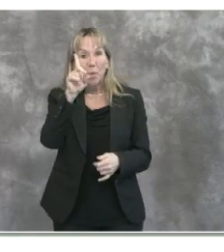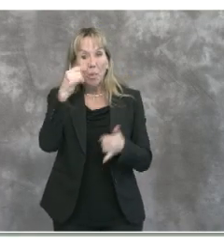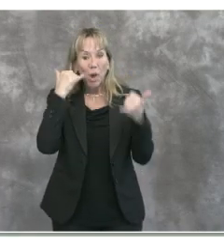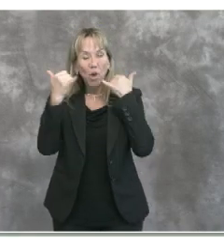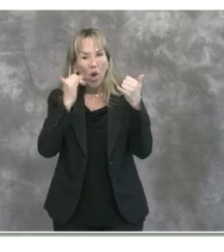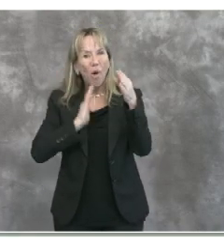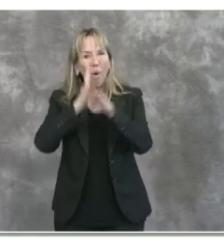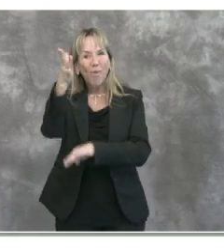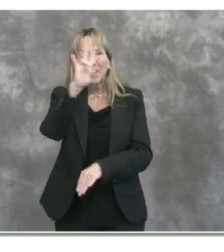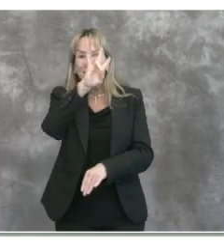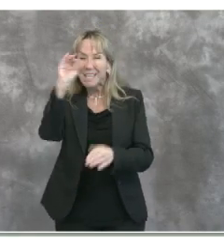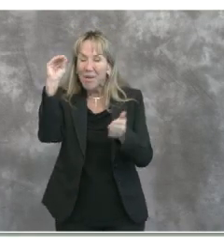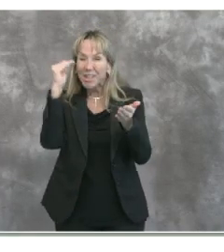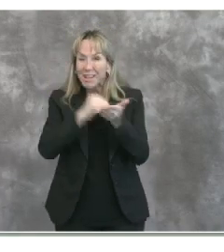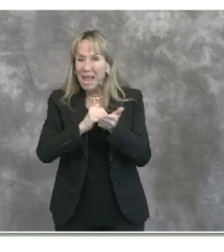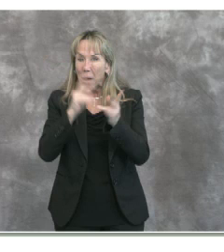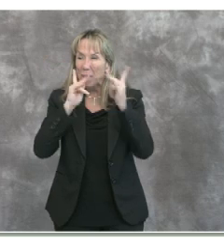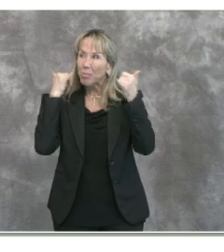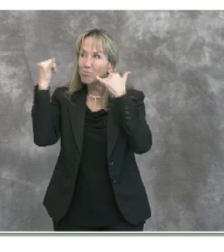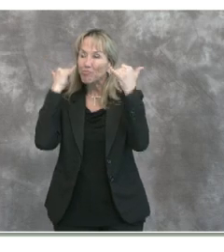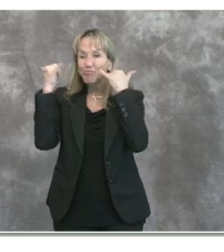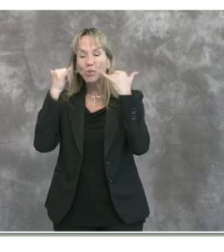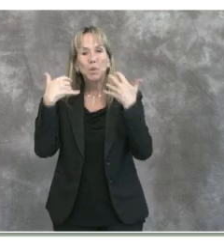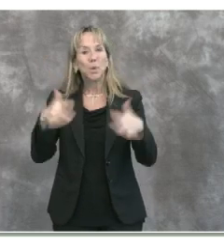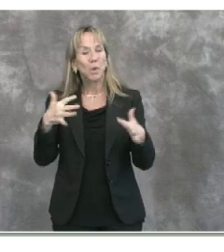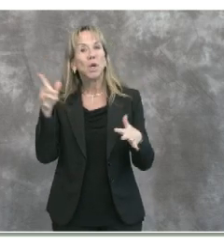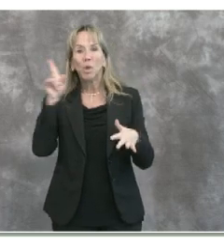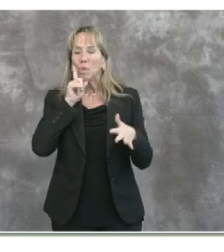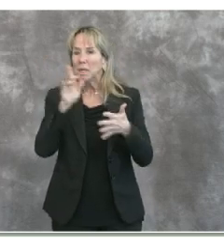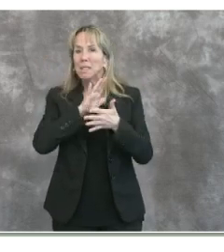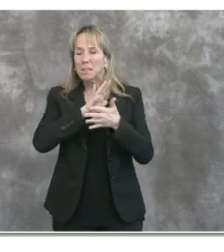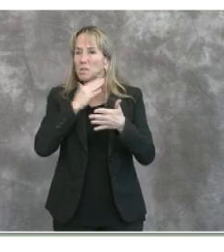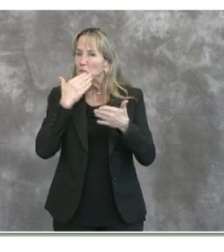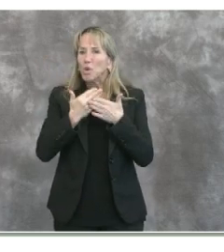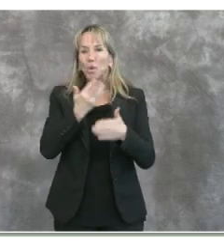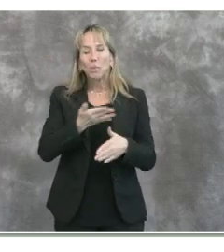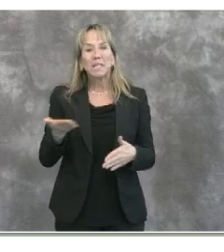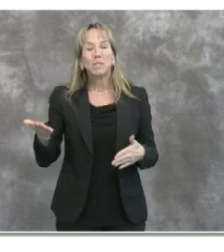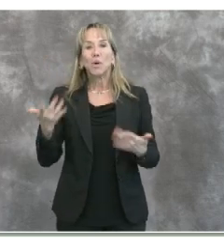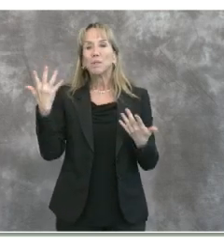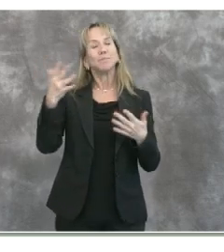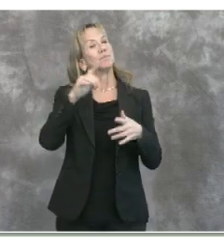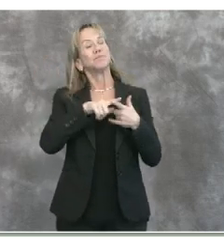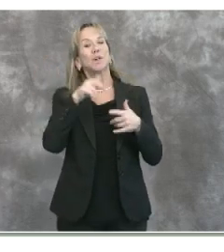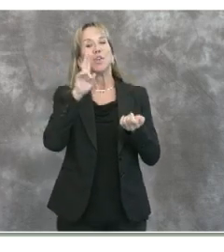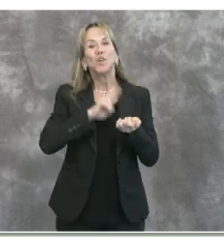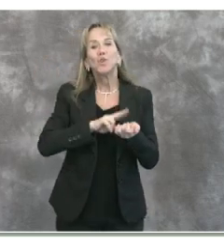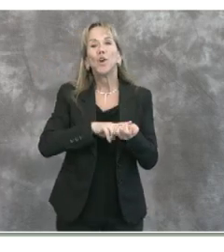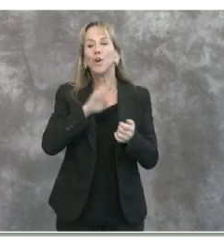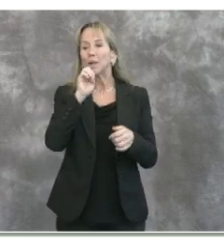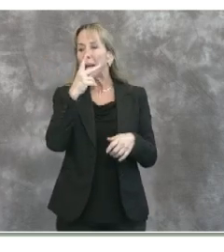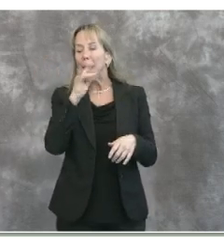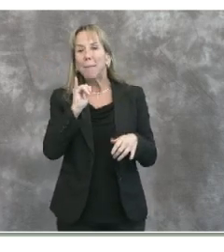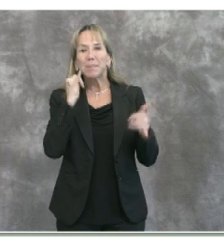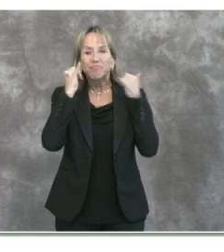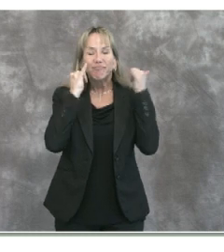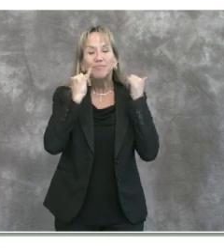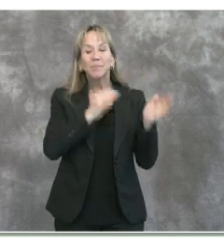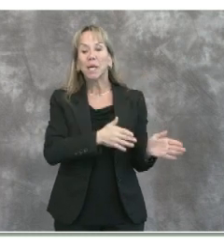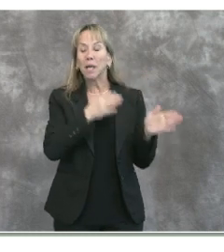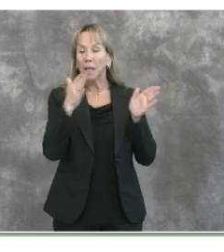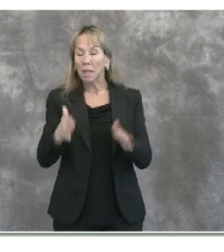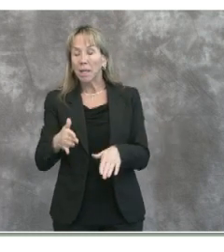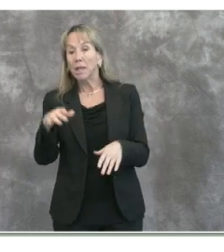calls. Continues to be a great resource. Increase in nurse triage line calls, epi calls. Hygiene kits and